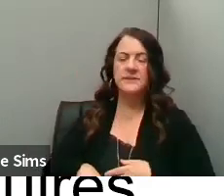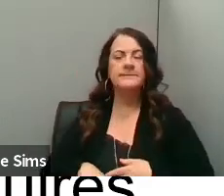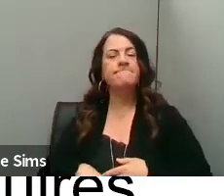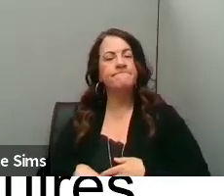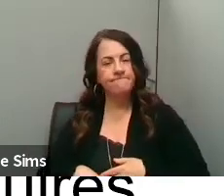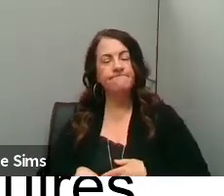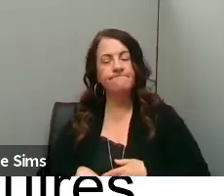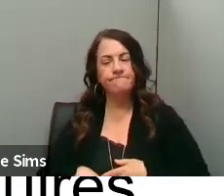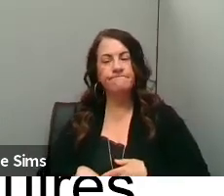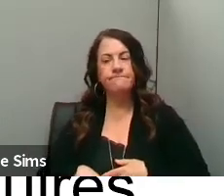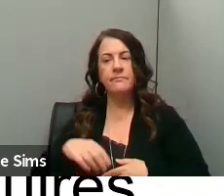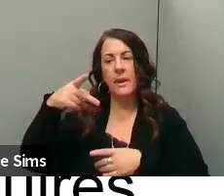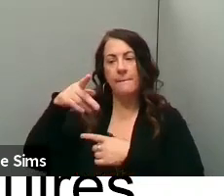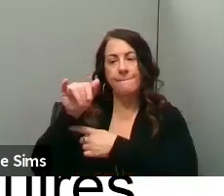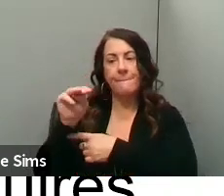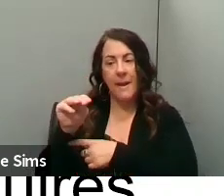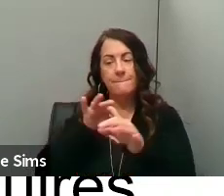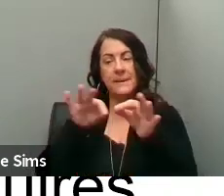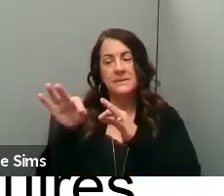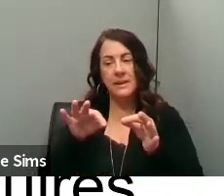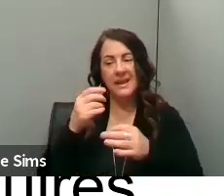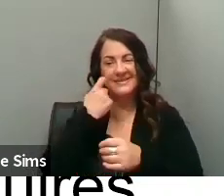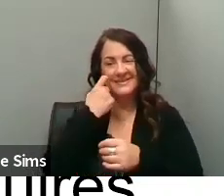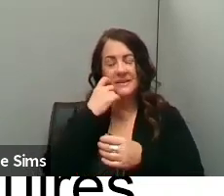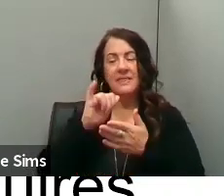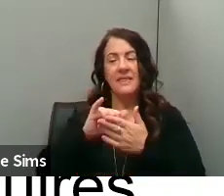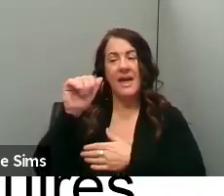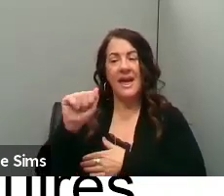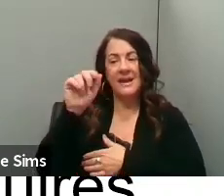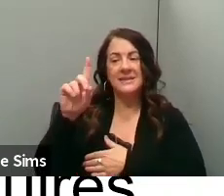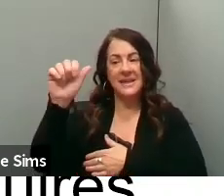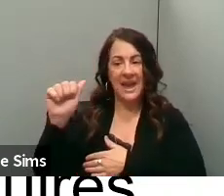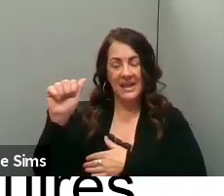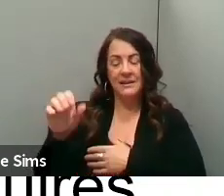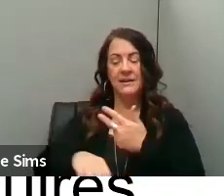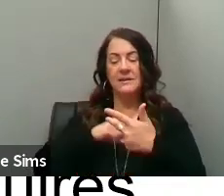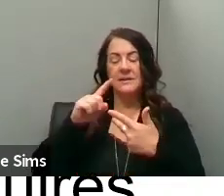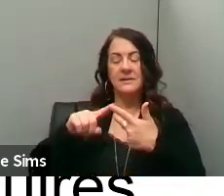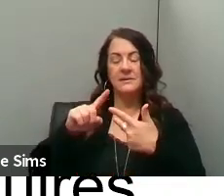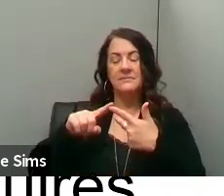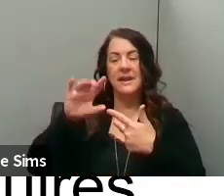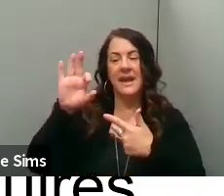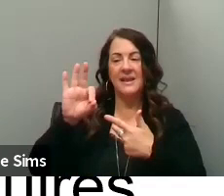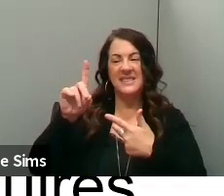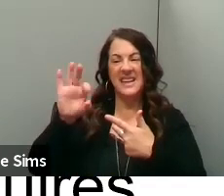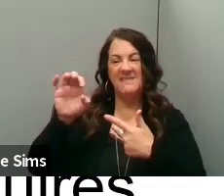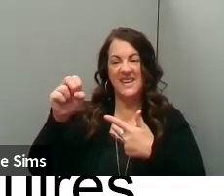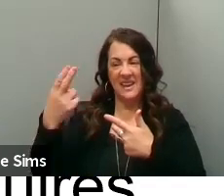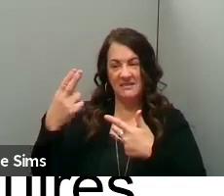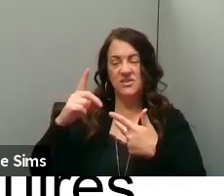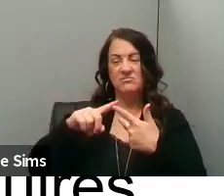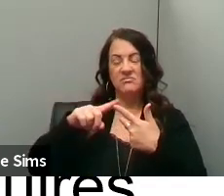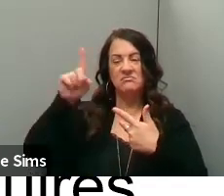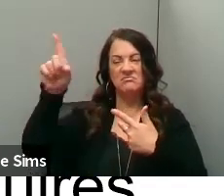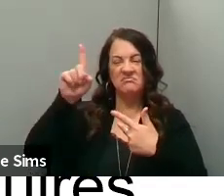discussed, there's the Americans with Disabilities Act and the Federal Employment and Housing Act. Under both of those